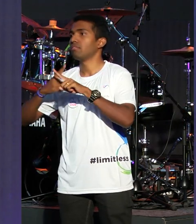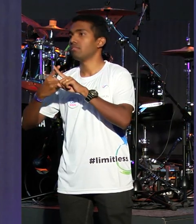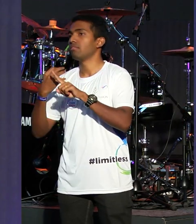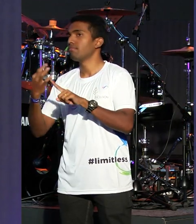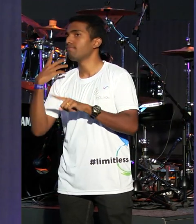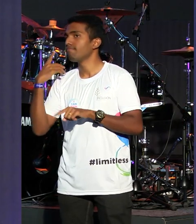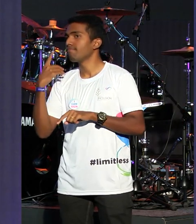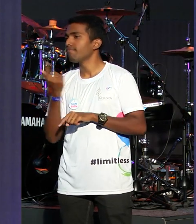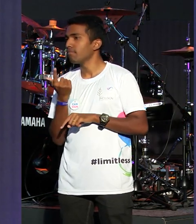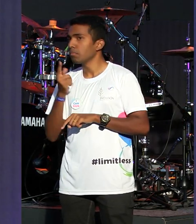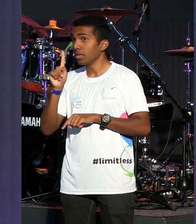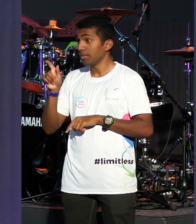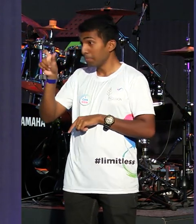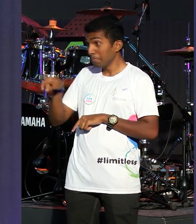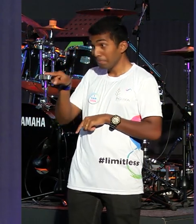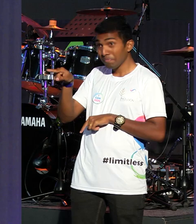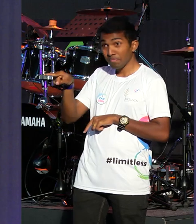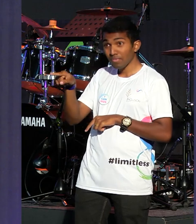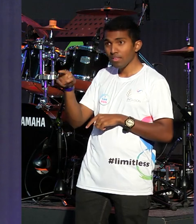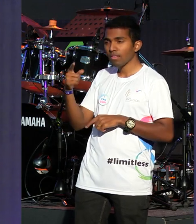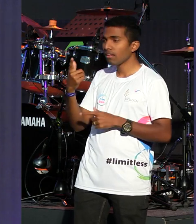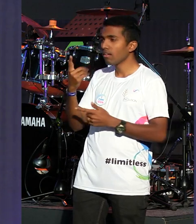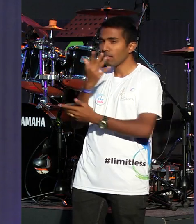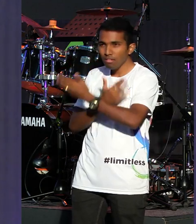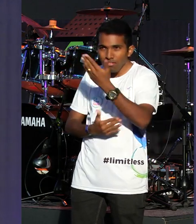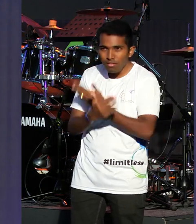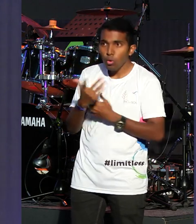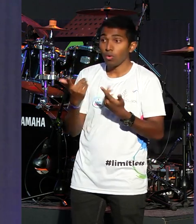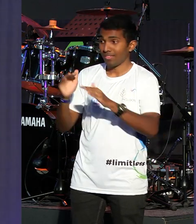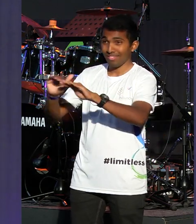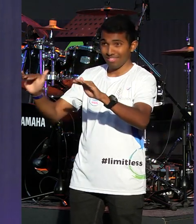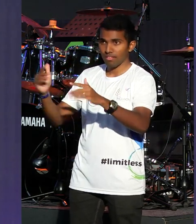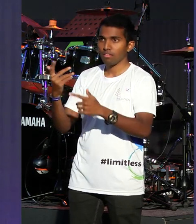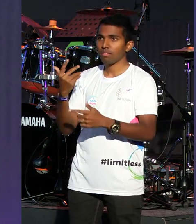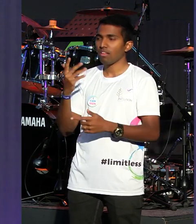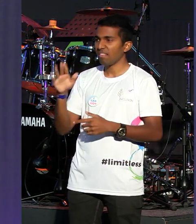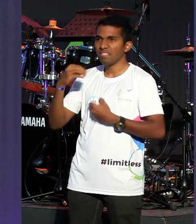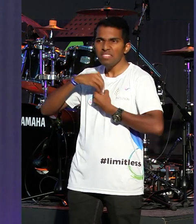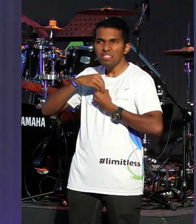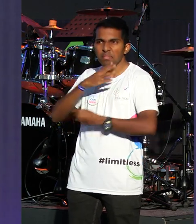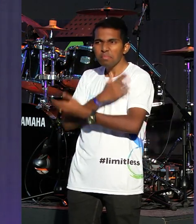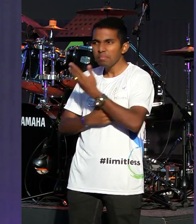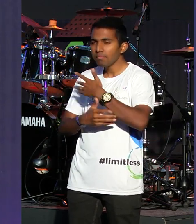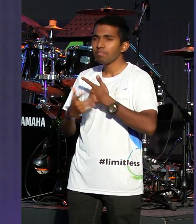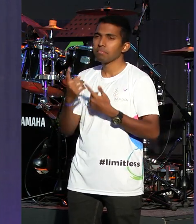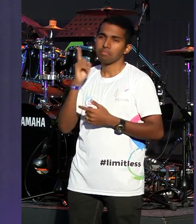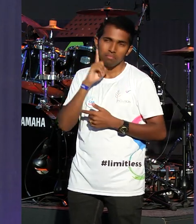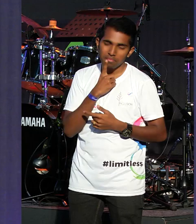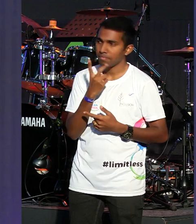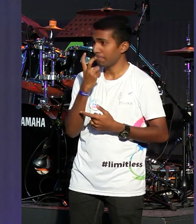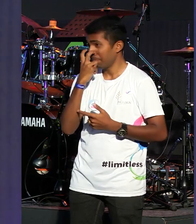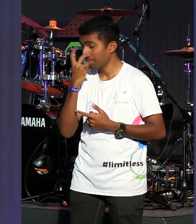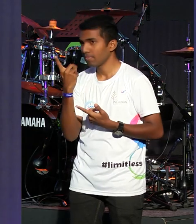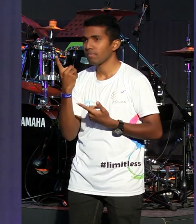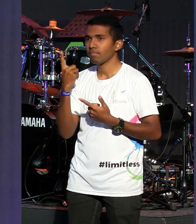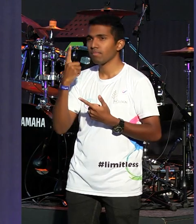the child, knows much more about the child's condition or strengths or likes and dislikes,